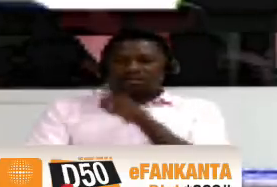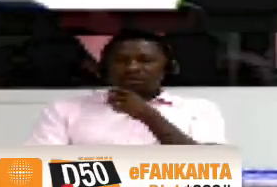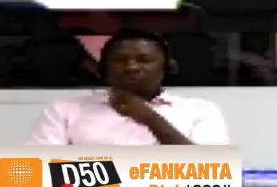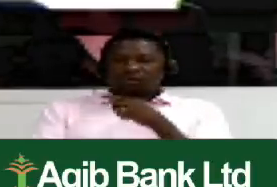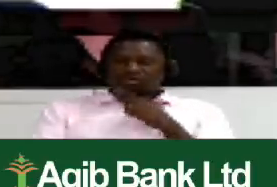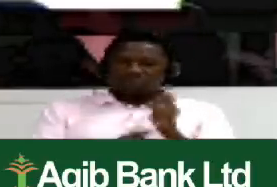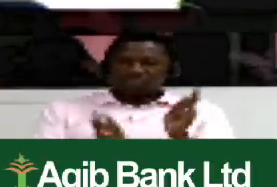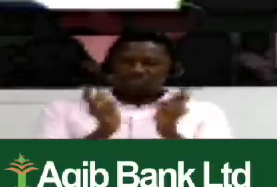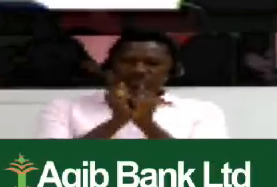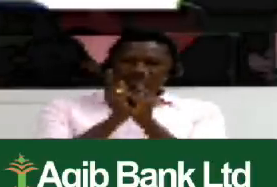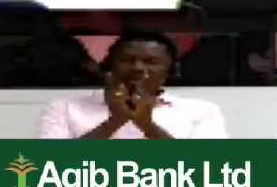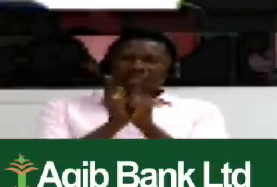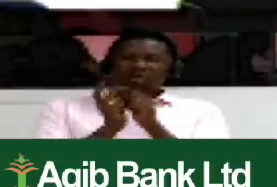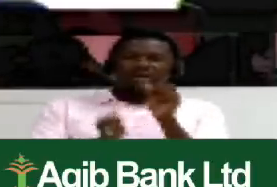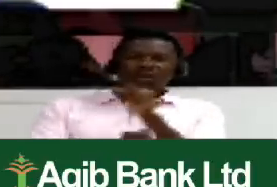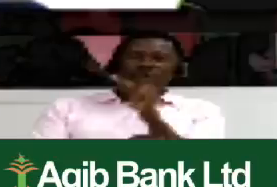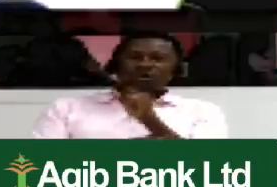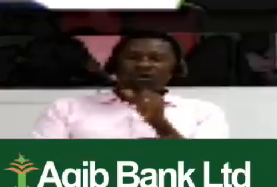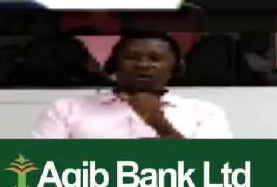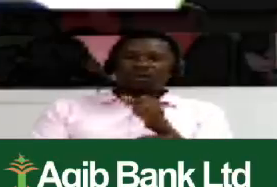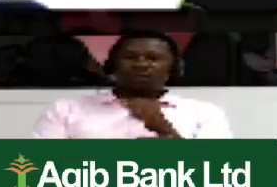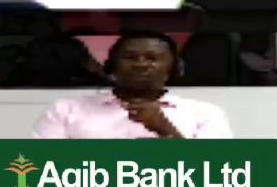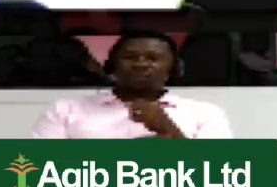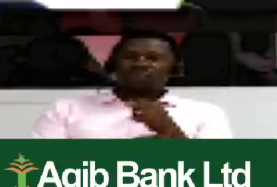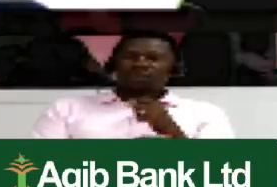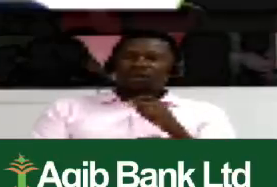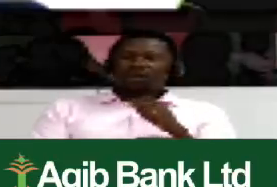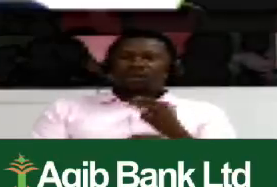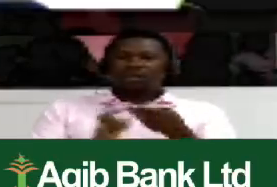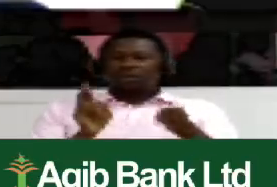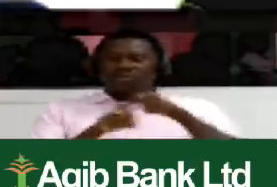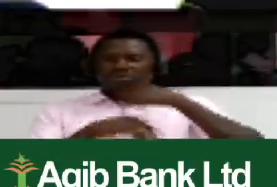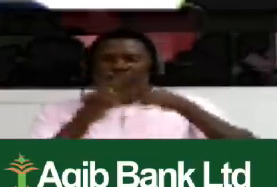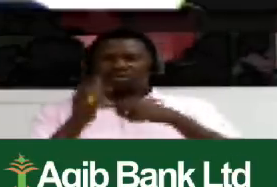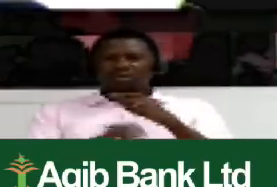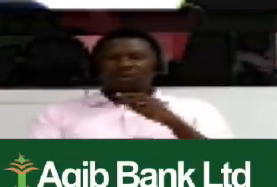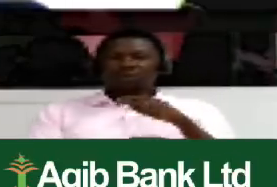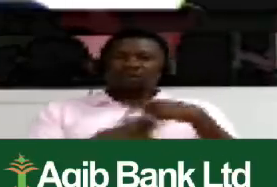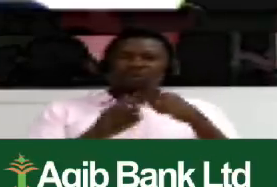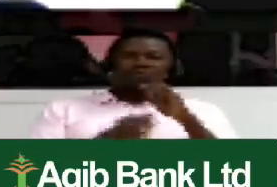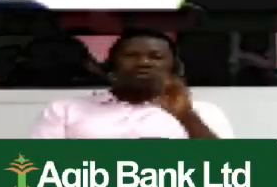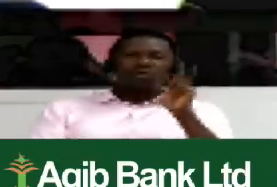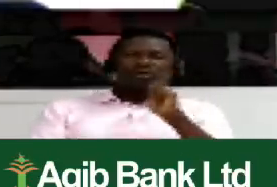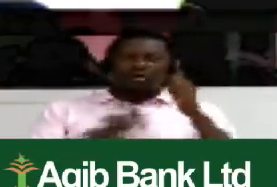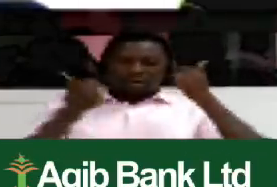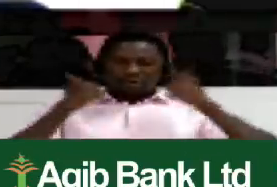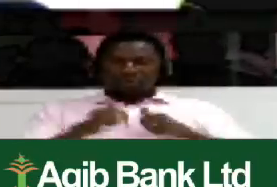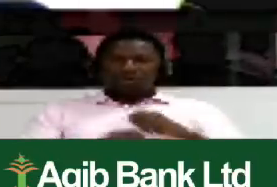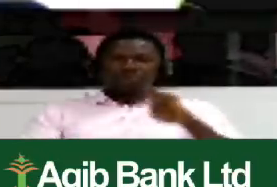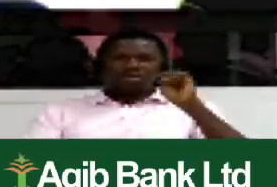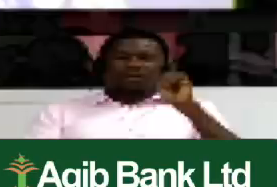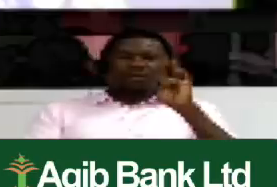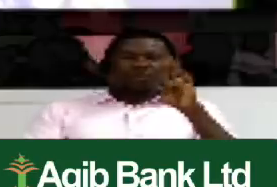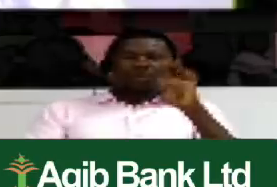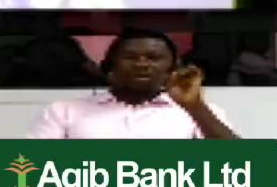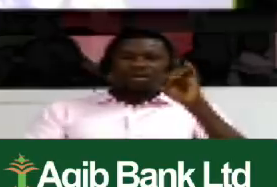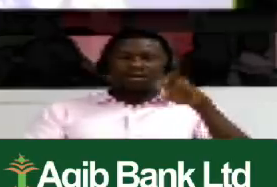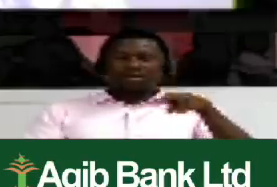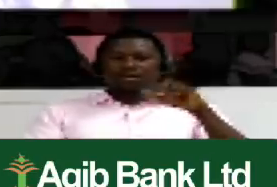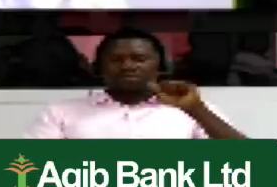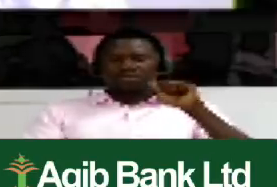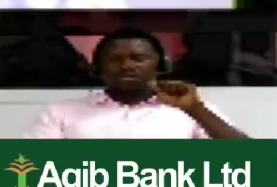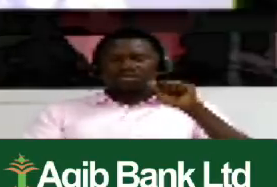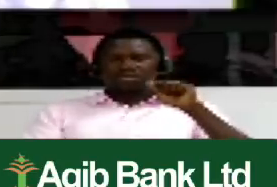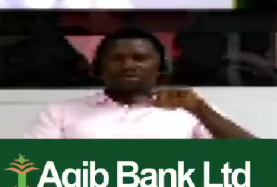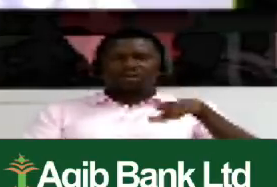come across any other post-mortem report regarding what happened to Ibrahim Abari? I understood there